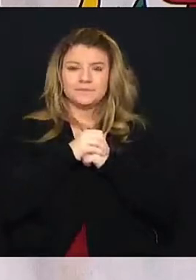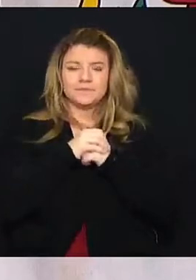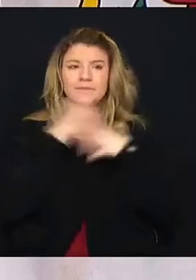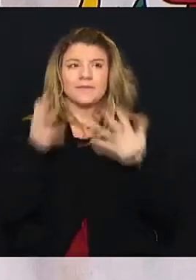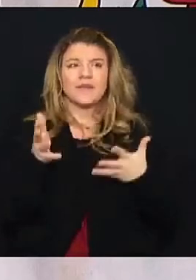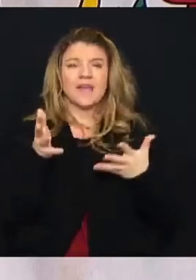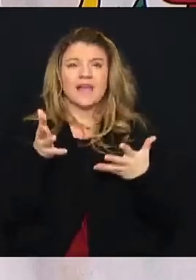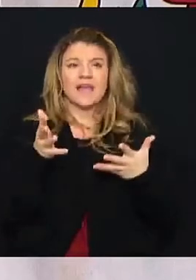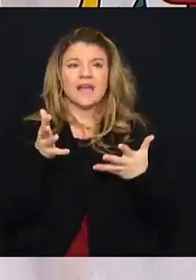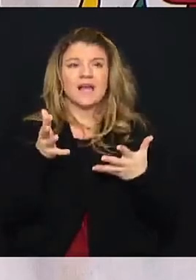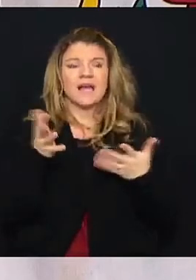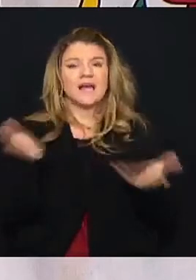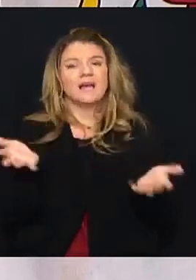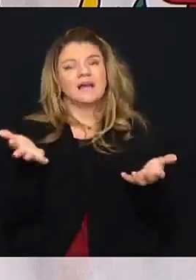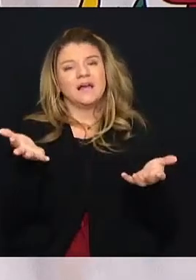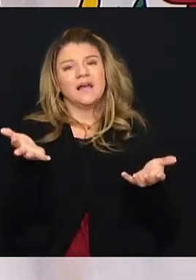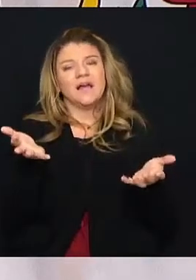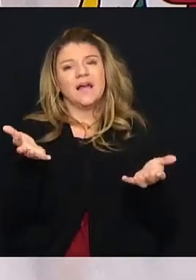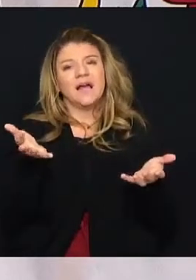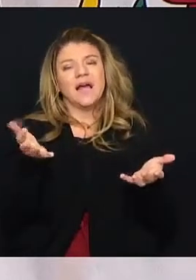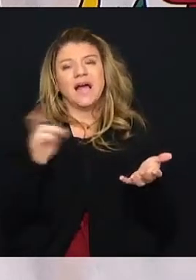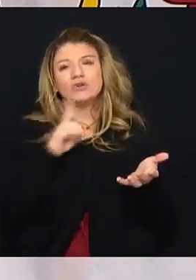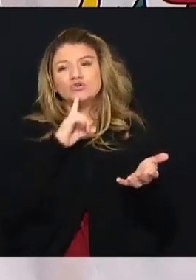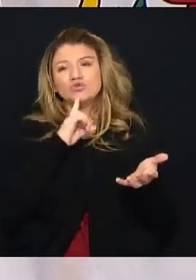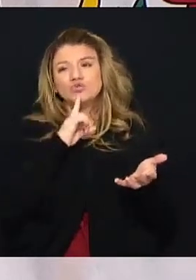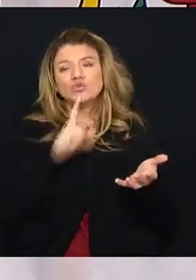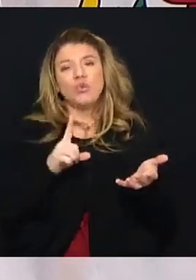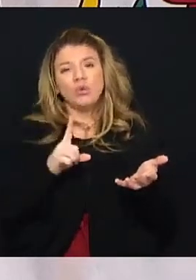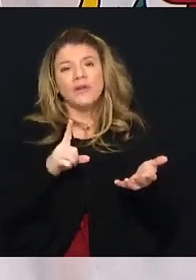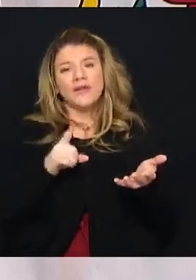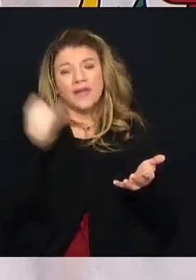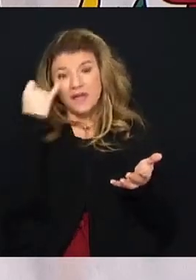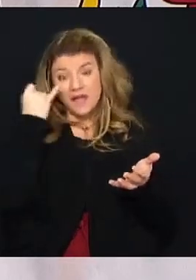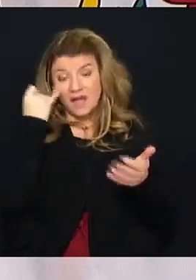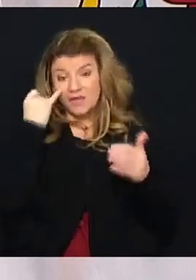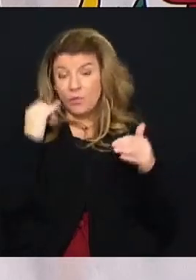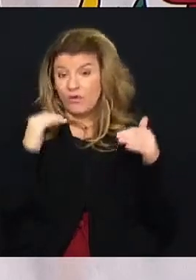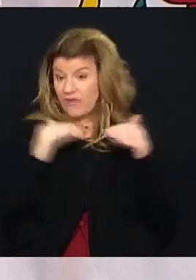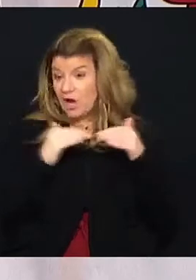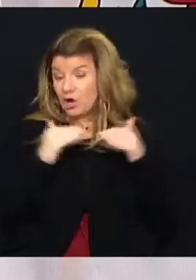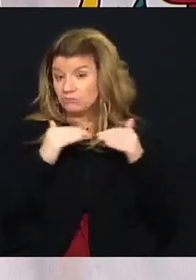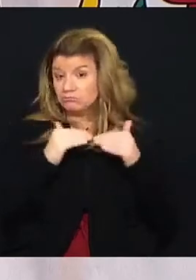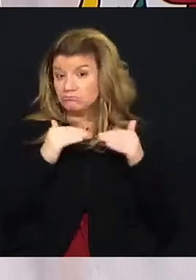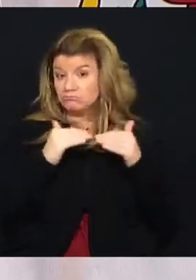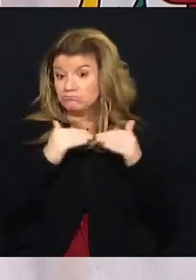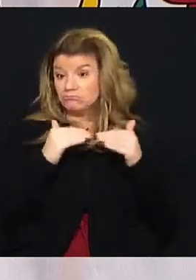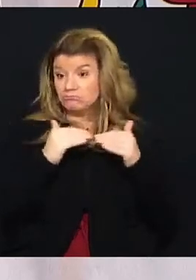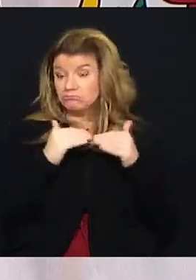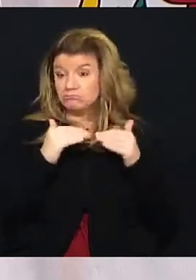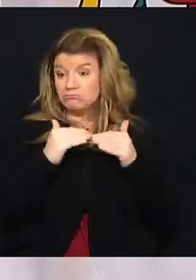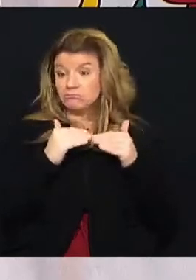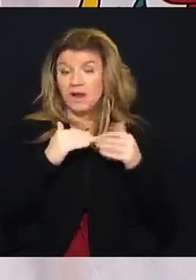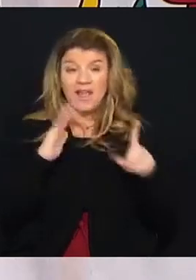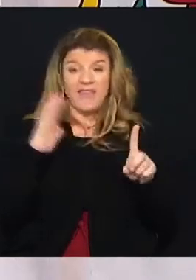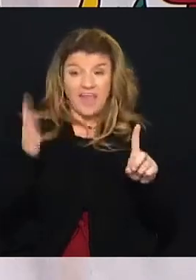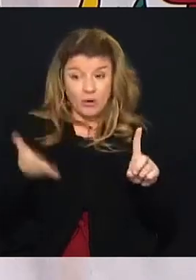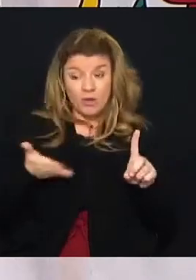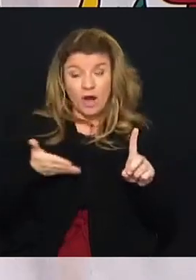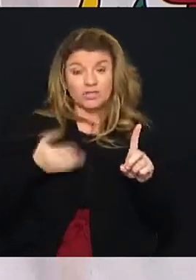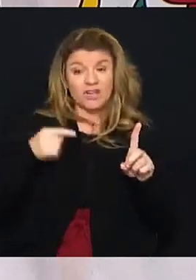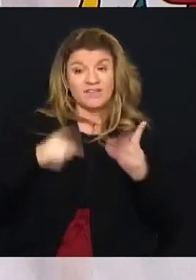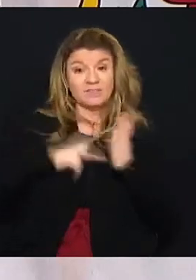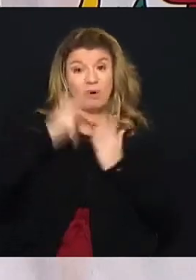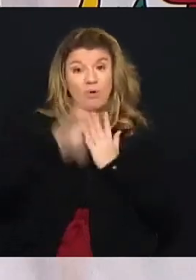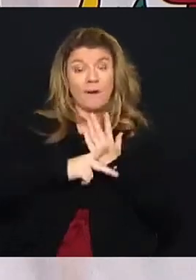I think really and truly, if we're really fair, I think, you know, that the introduction of this program